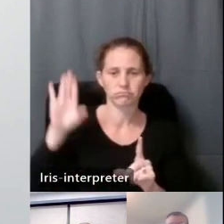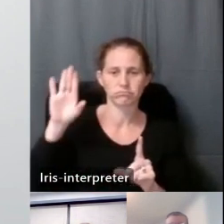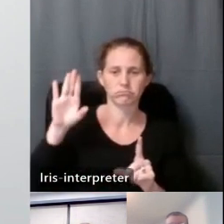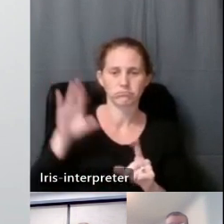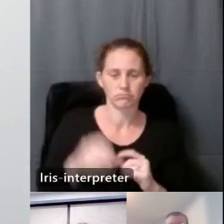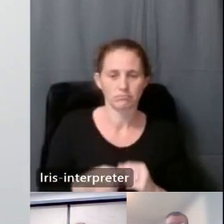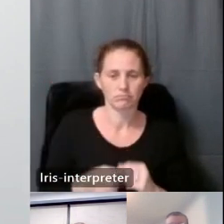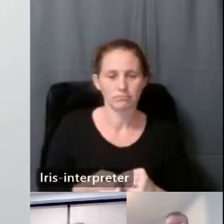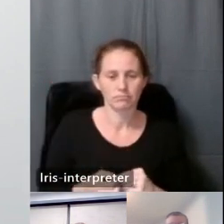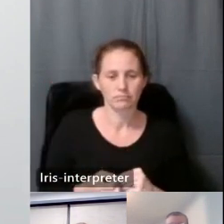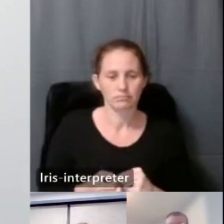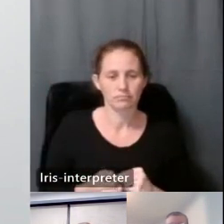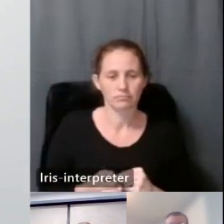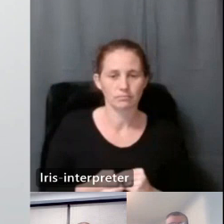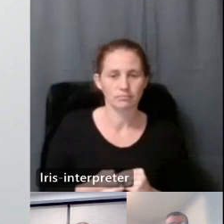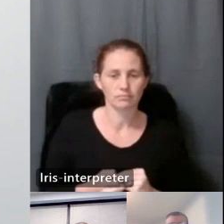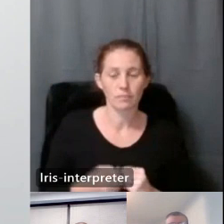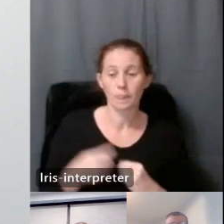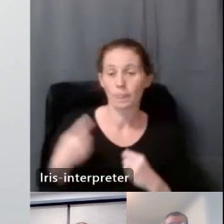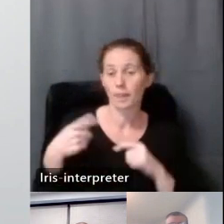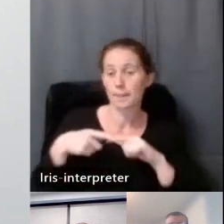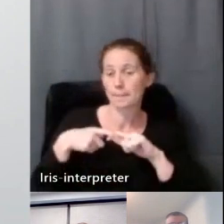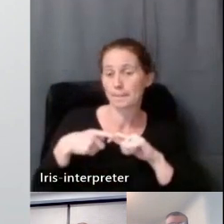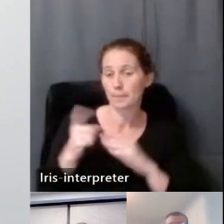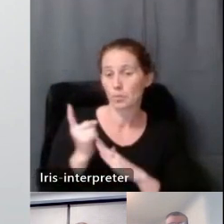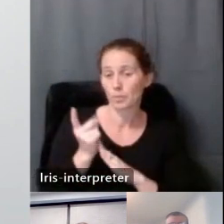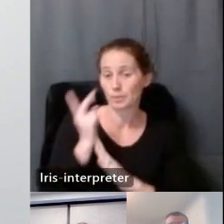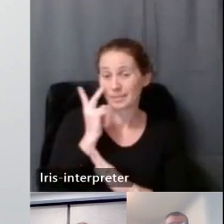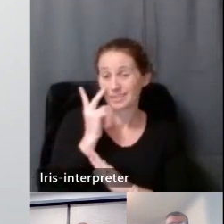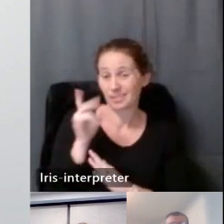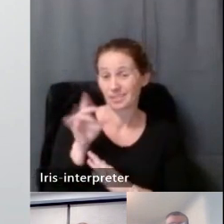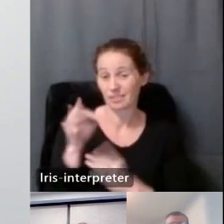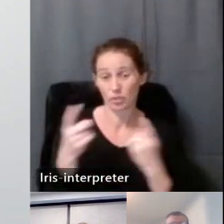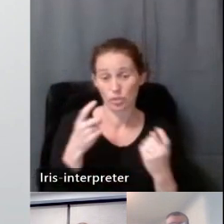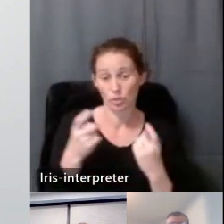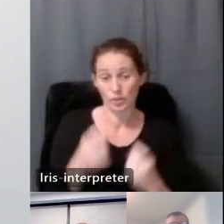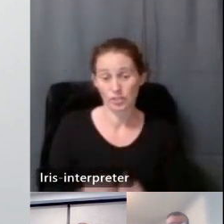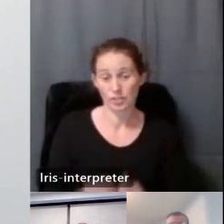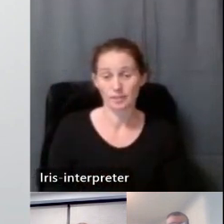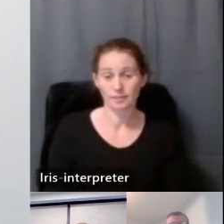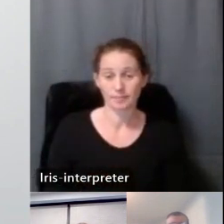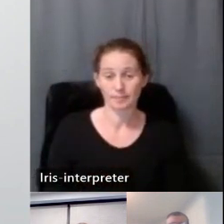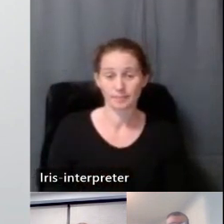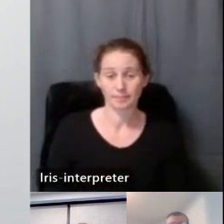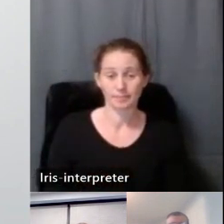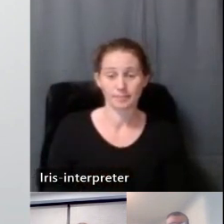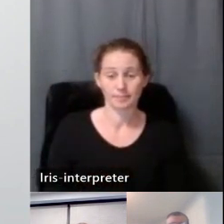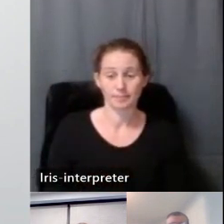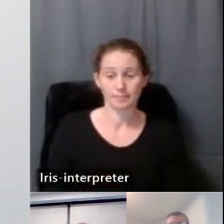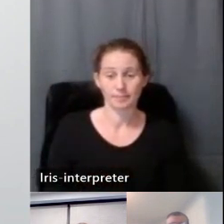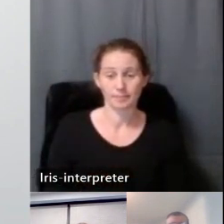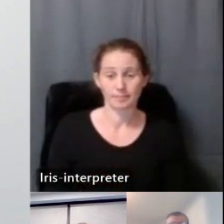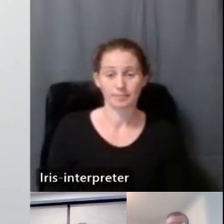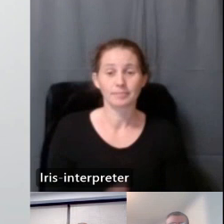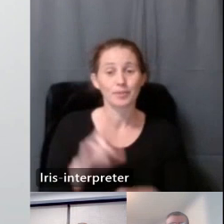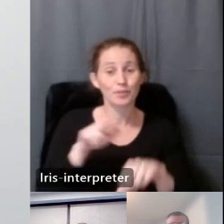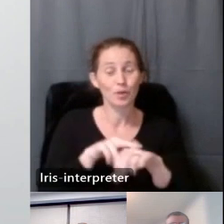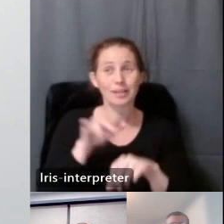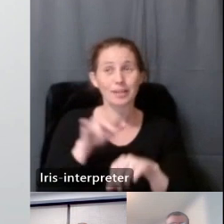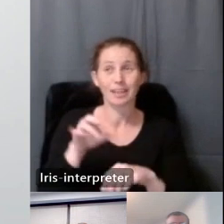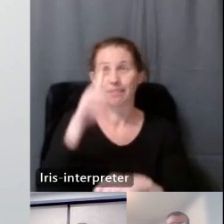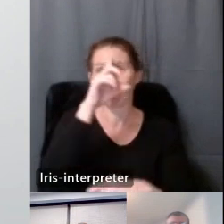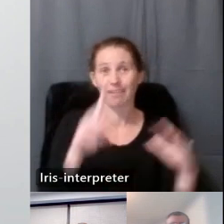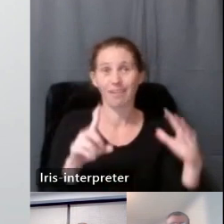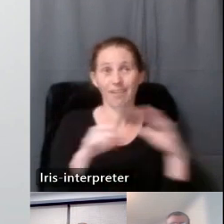button. So we'll pause for a moment just to see if anybody has any questions. And of course, if you think of